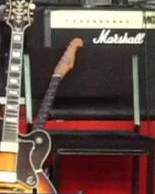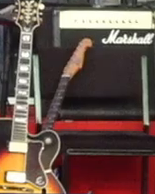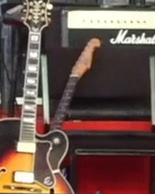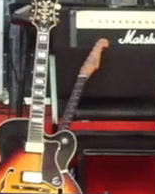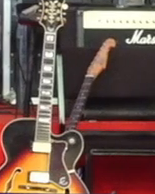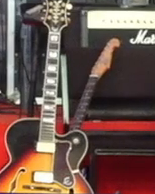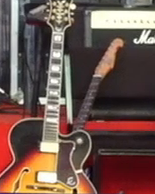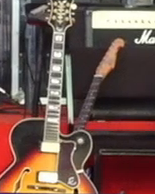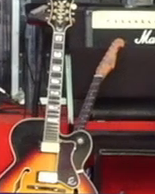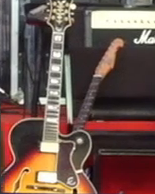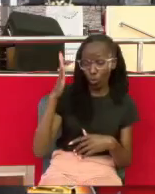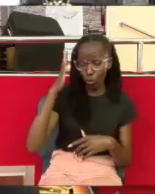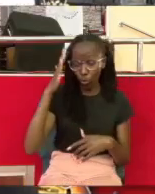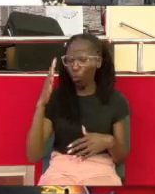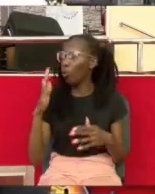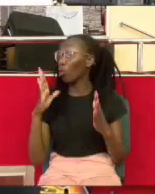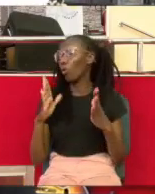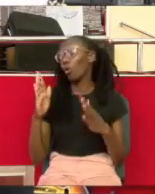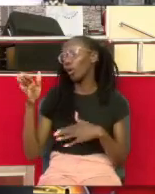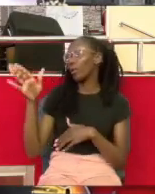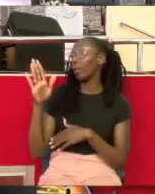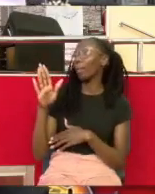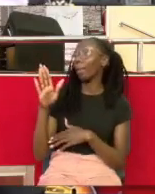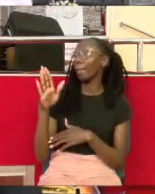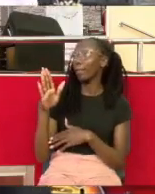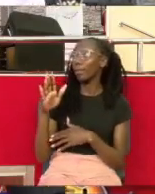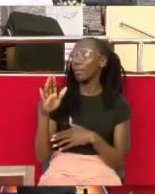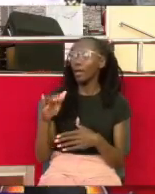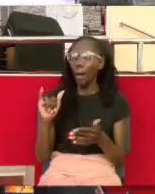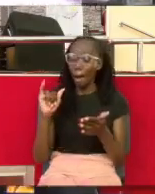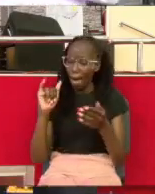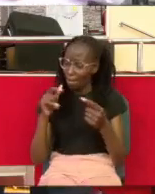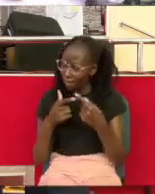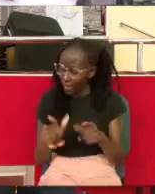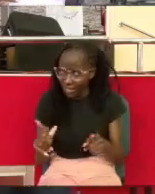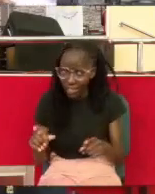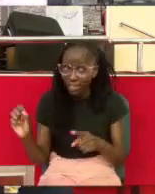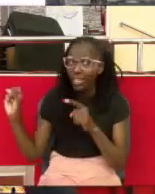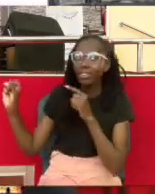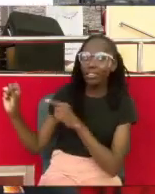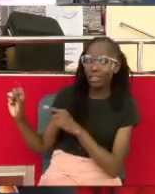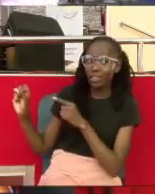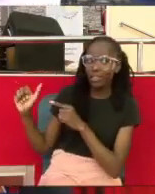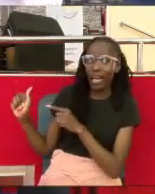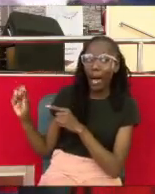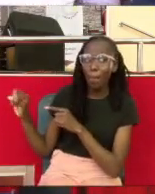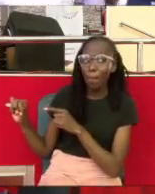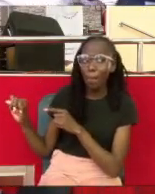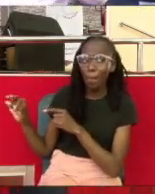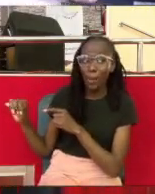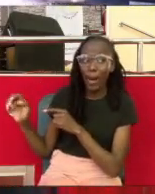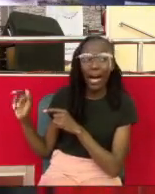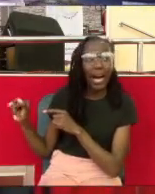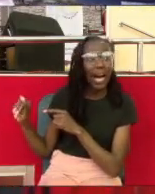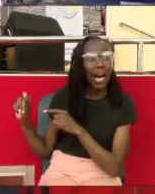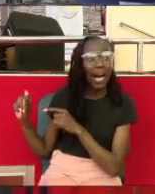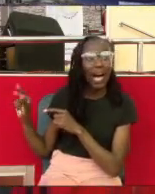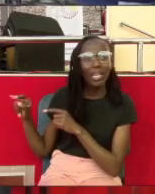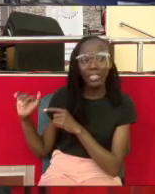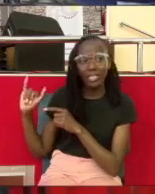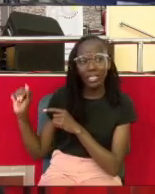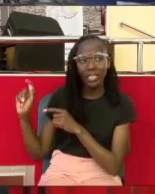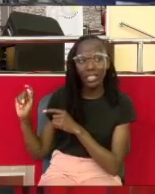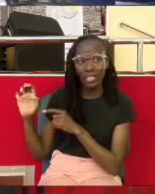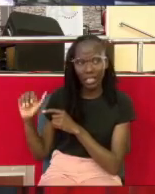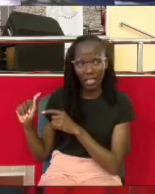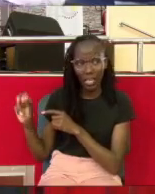God. But for a Samaritan who had no knowledge of God, the realization that